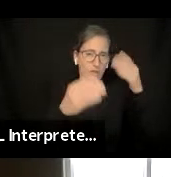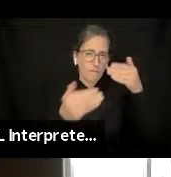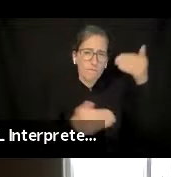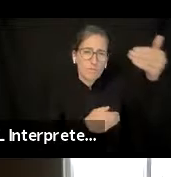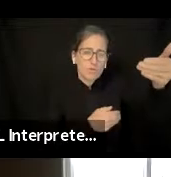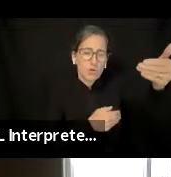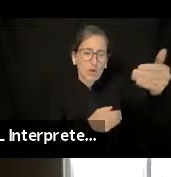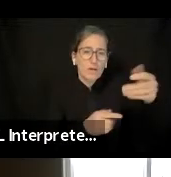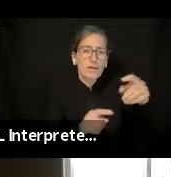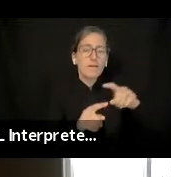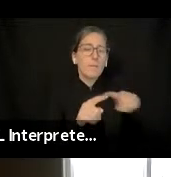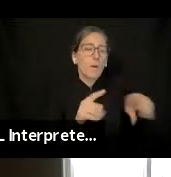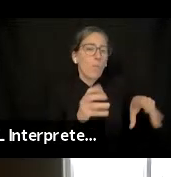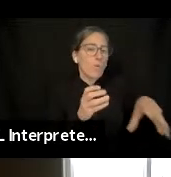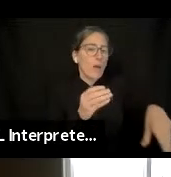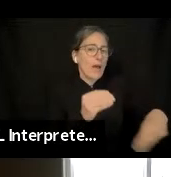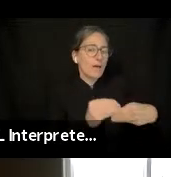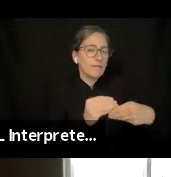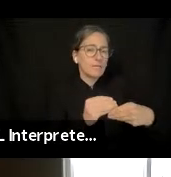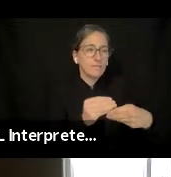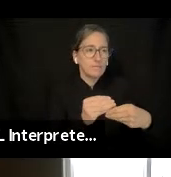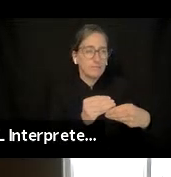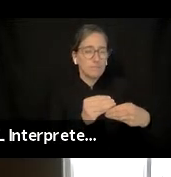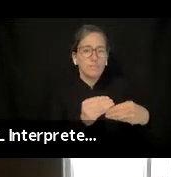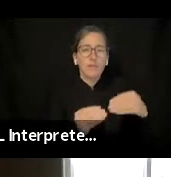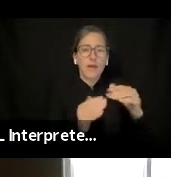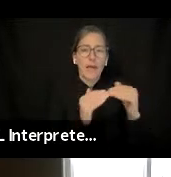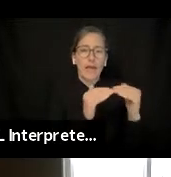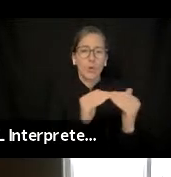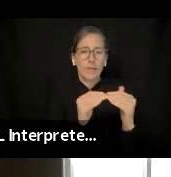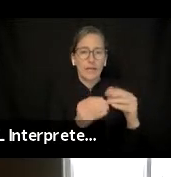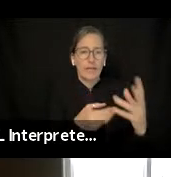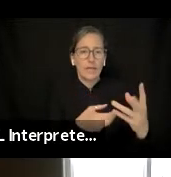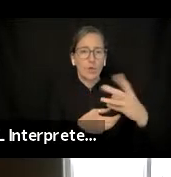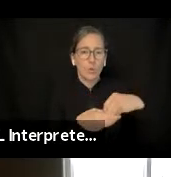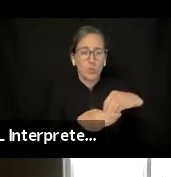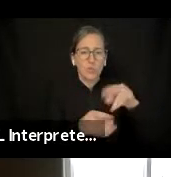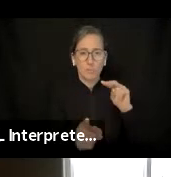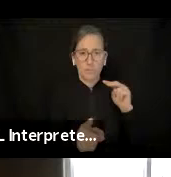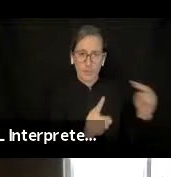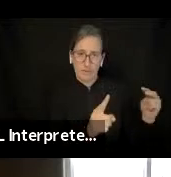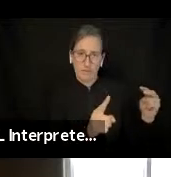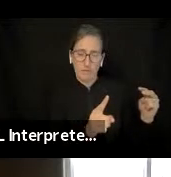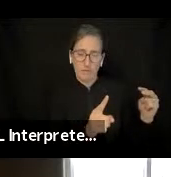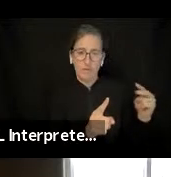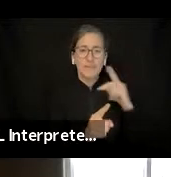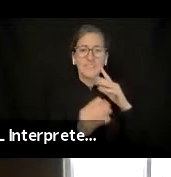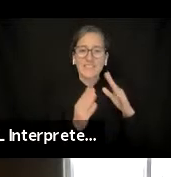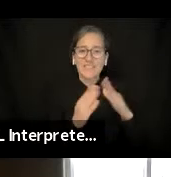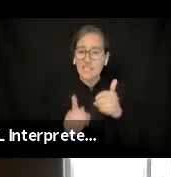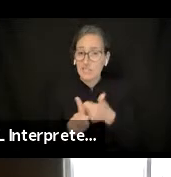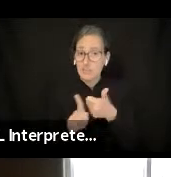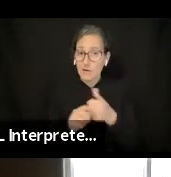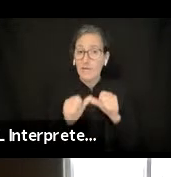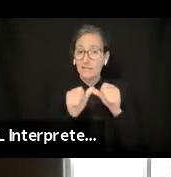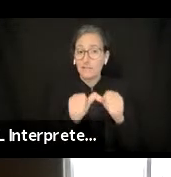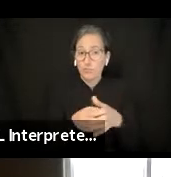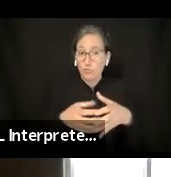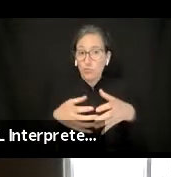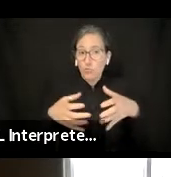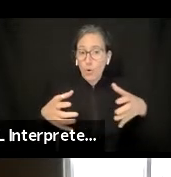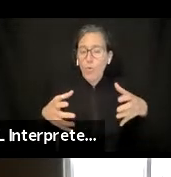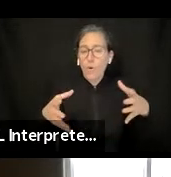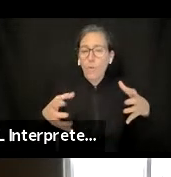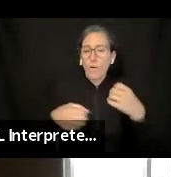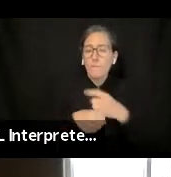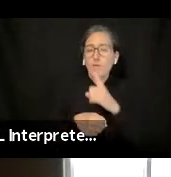an equity and inclusion lens as we continue to grow and prosper. I have a background in strategic